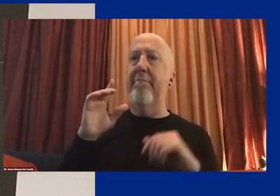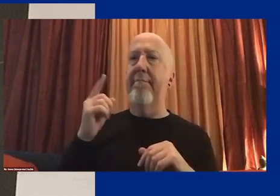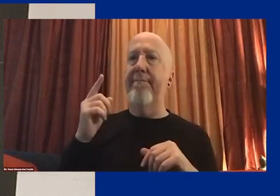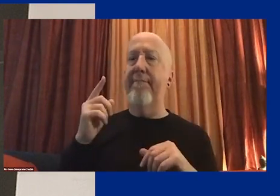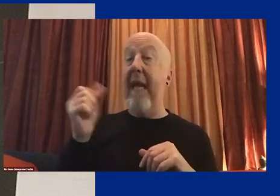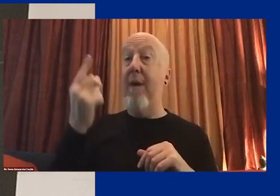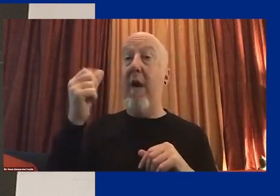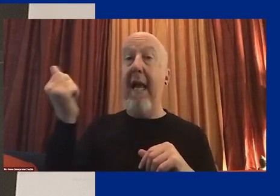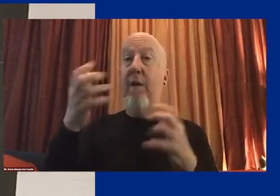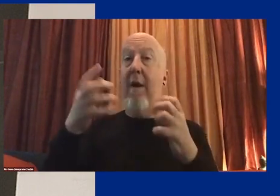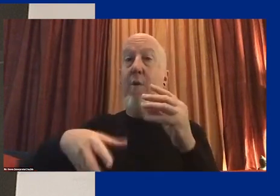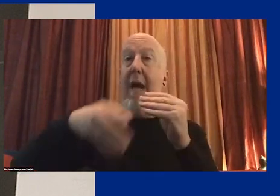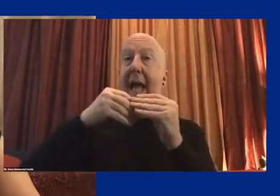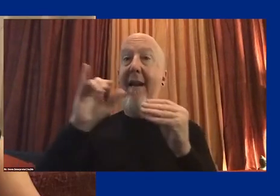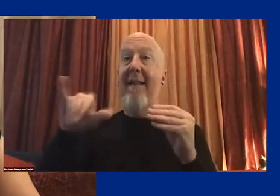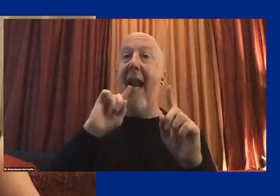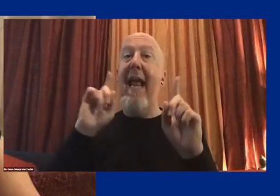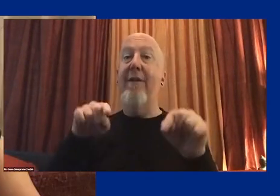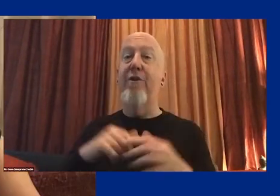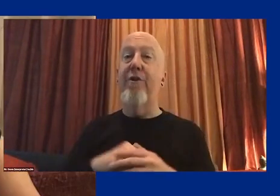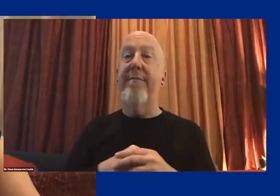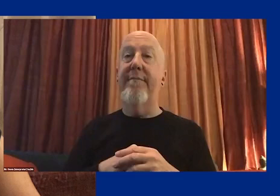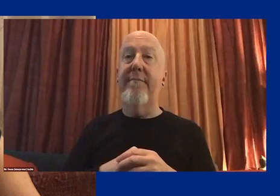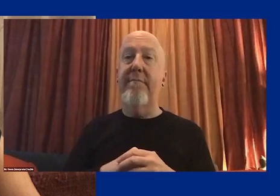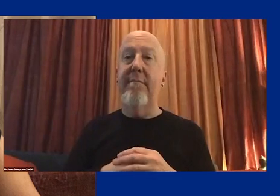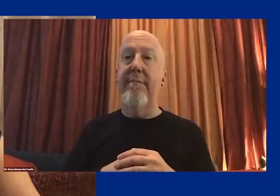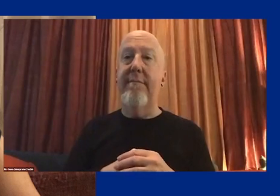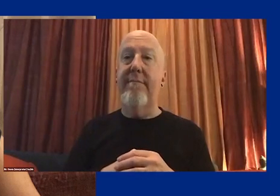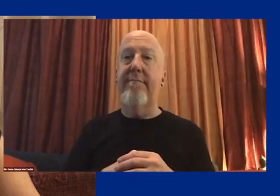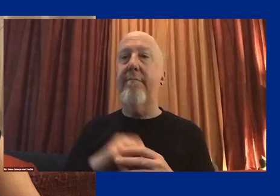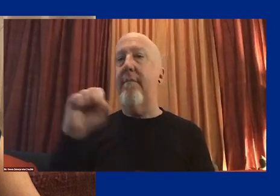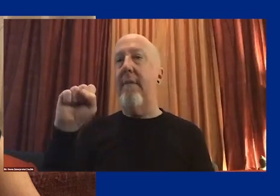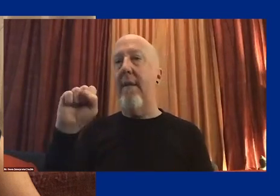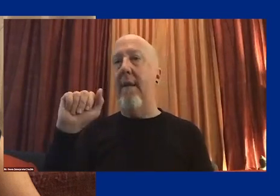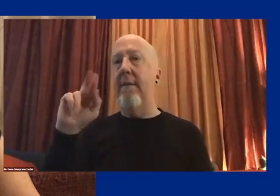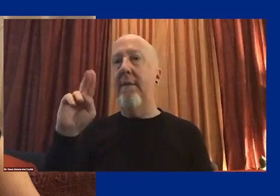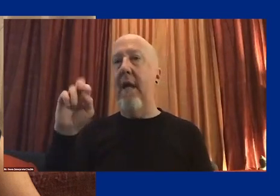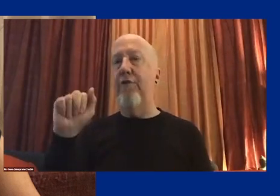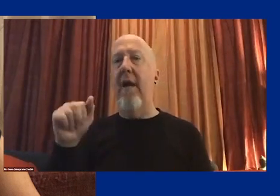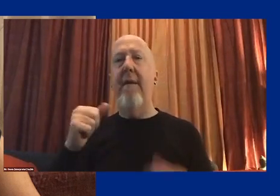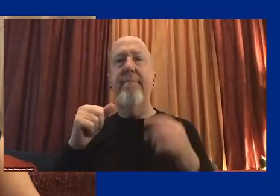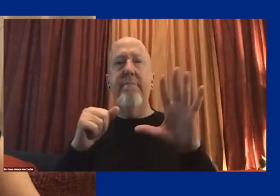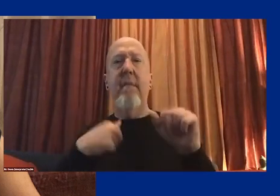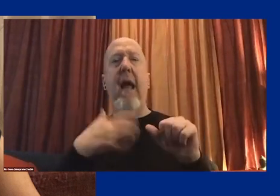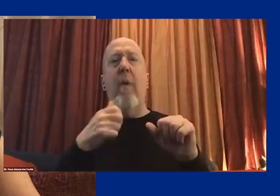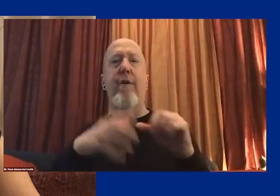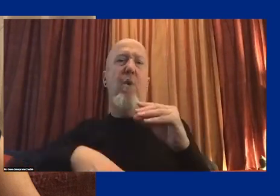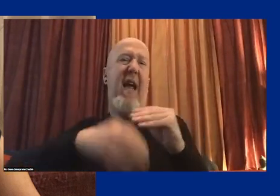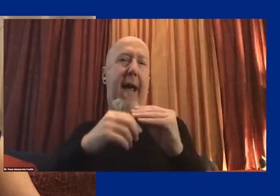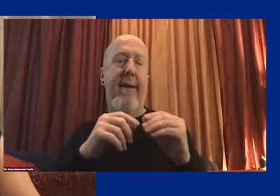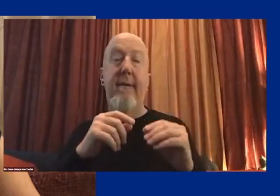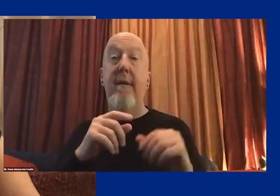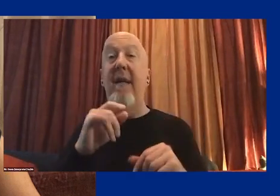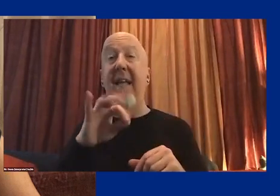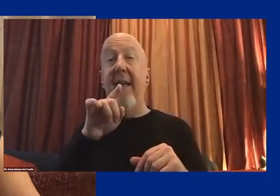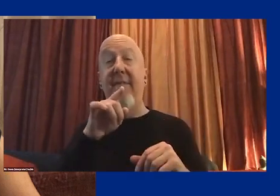Anyone else want to add to that, to David? This is Sandra. I would like to add that if you're going to be